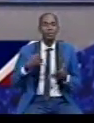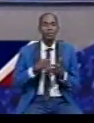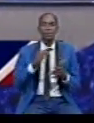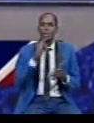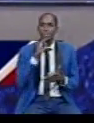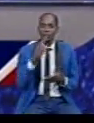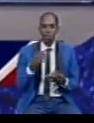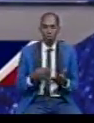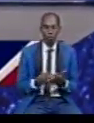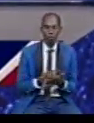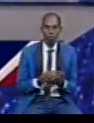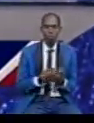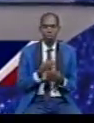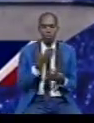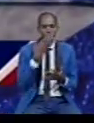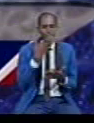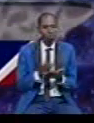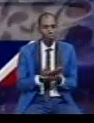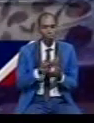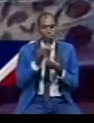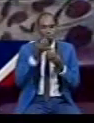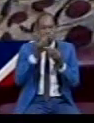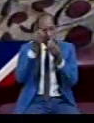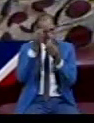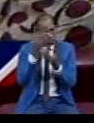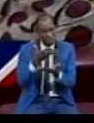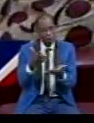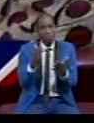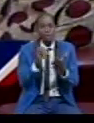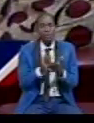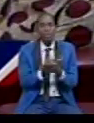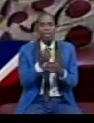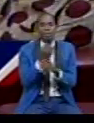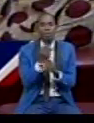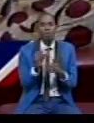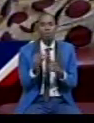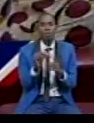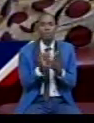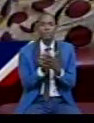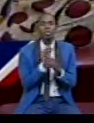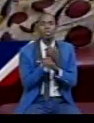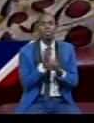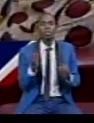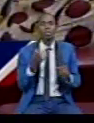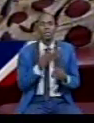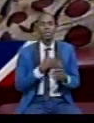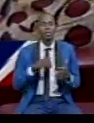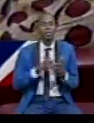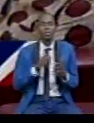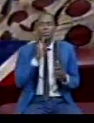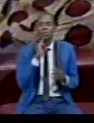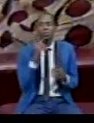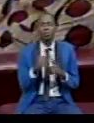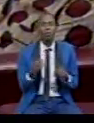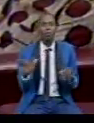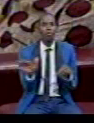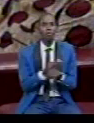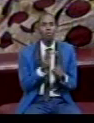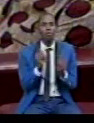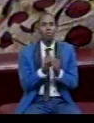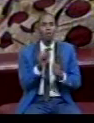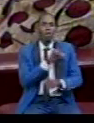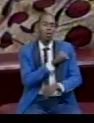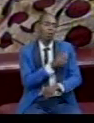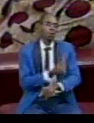the good news, the word that saves, and it is authoritative. Here Paul the